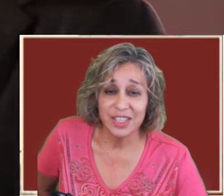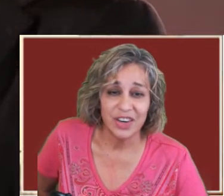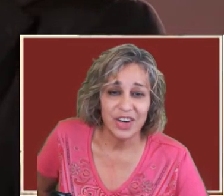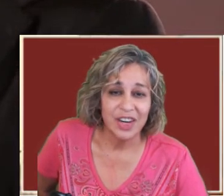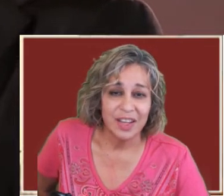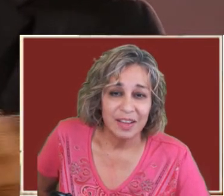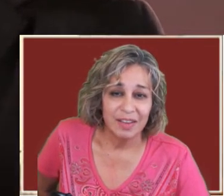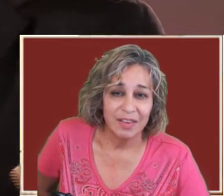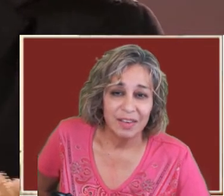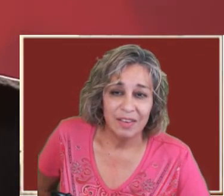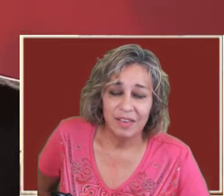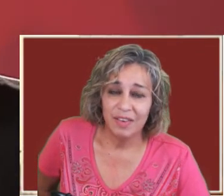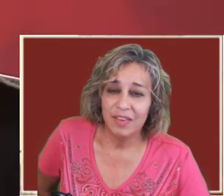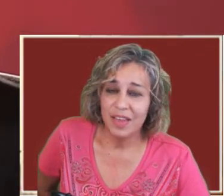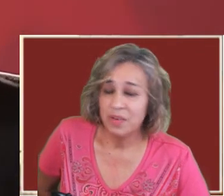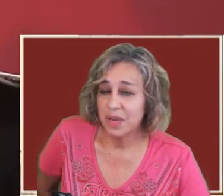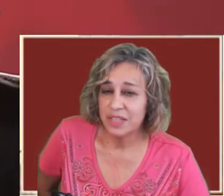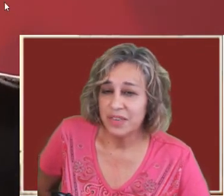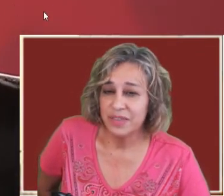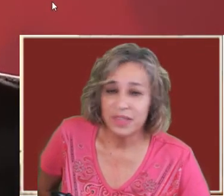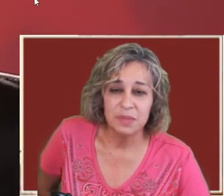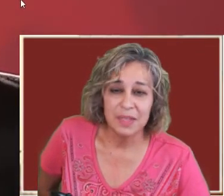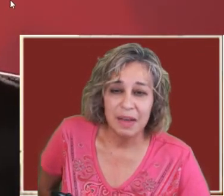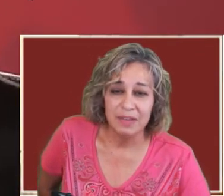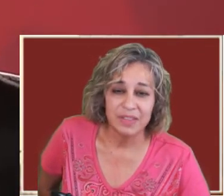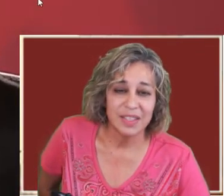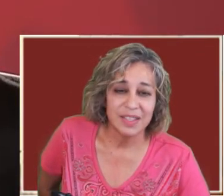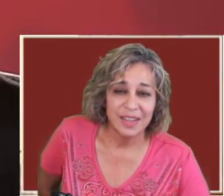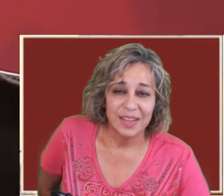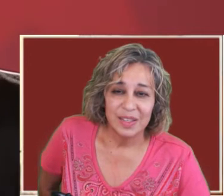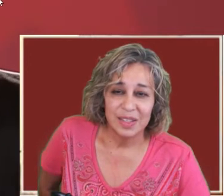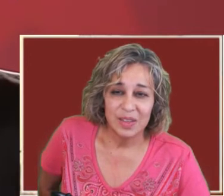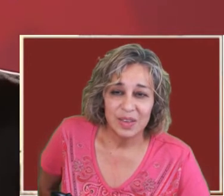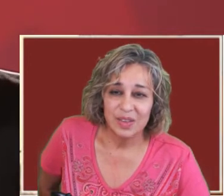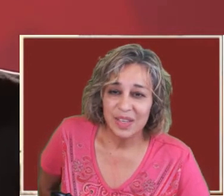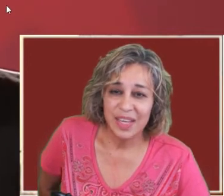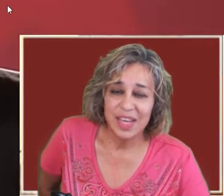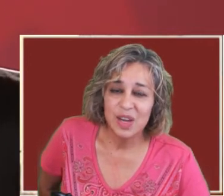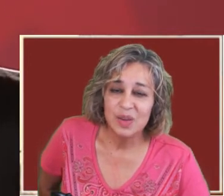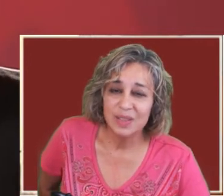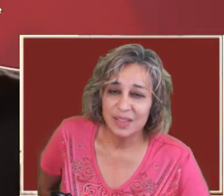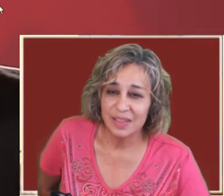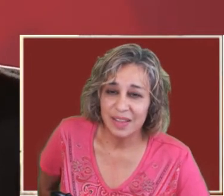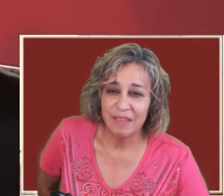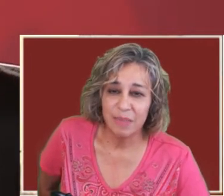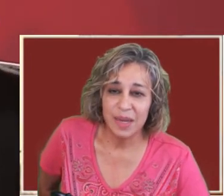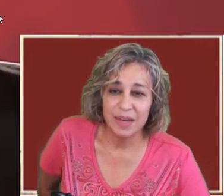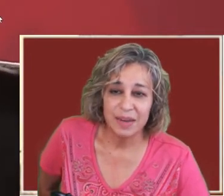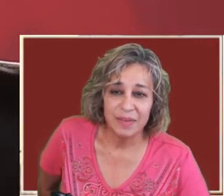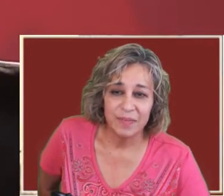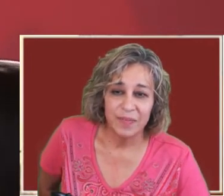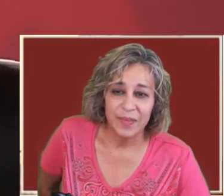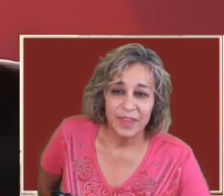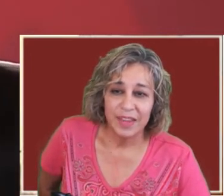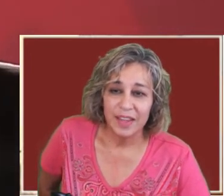ideologies or they were conservatives themselves. So he knows that they've been,